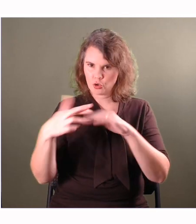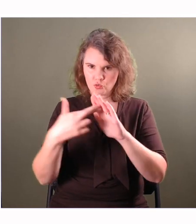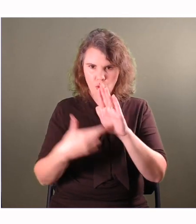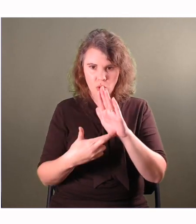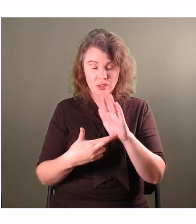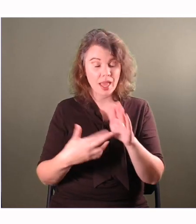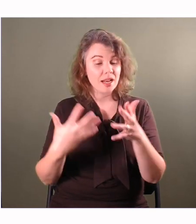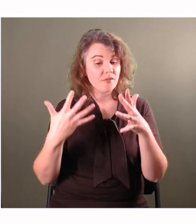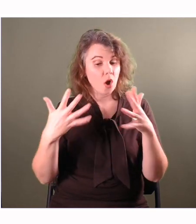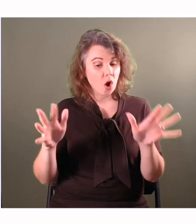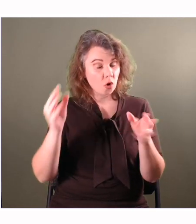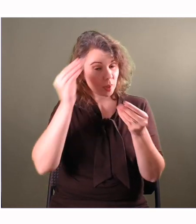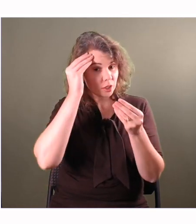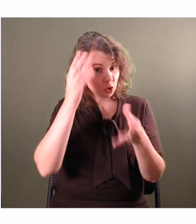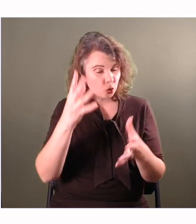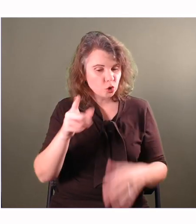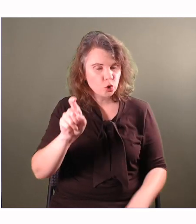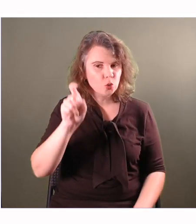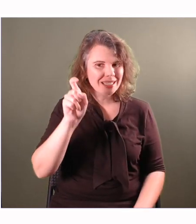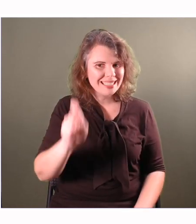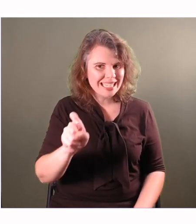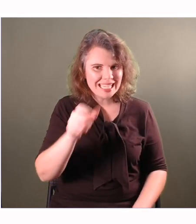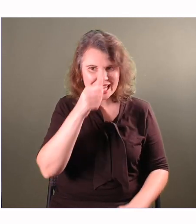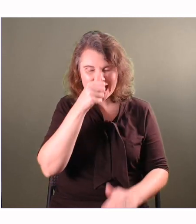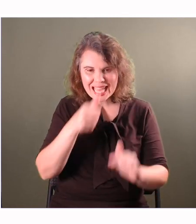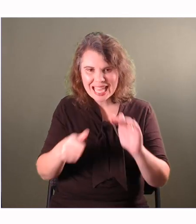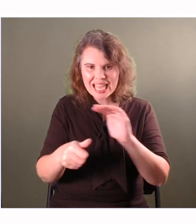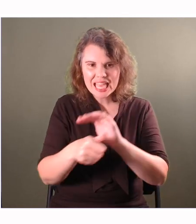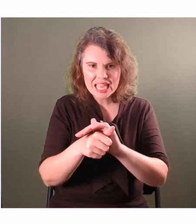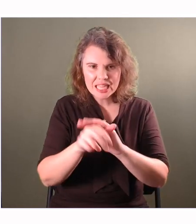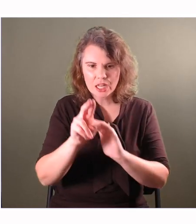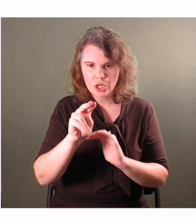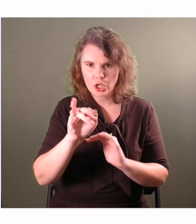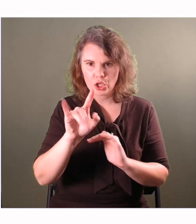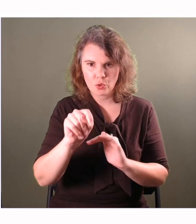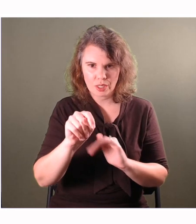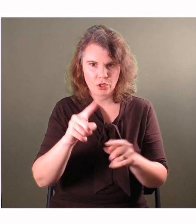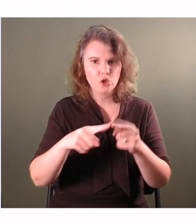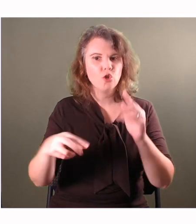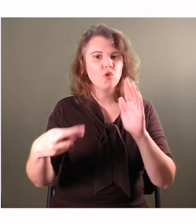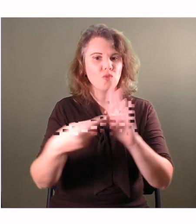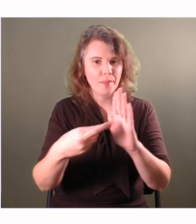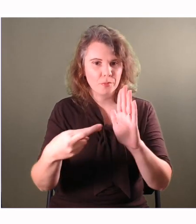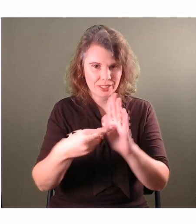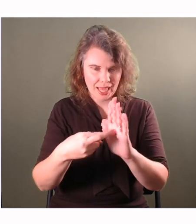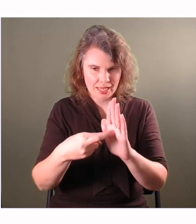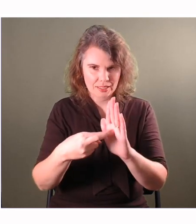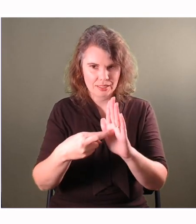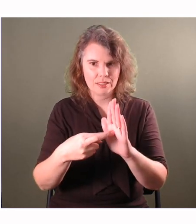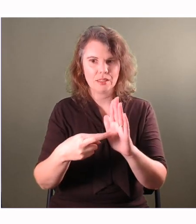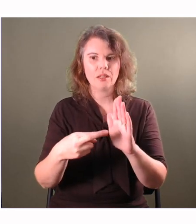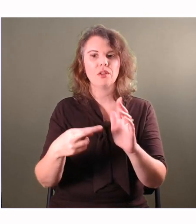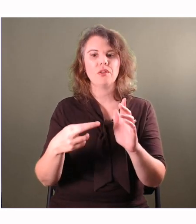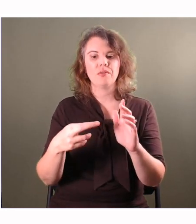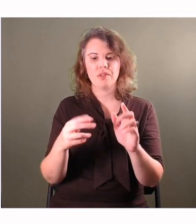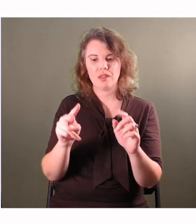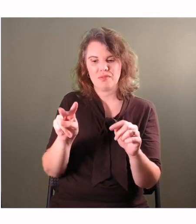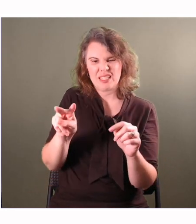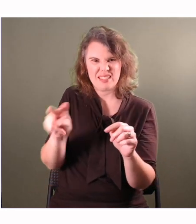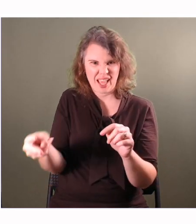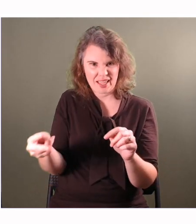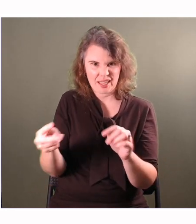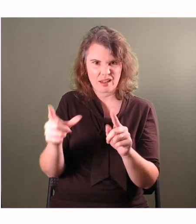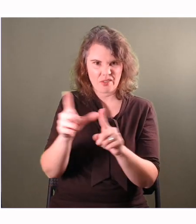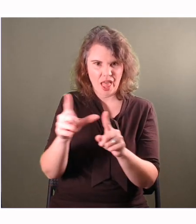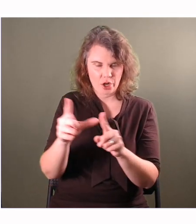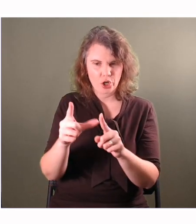And I've already told you that you need hidden units in a connectionist network to represent the second-order rules, to